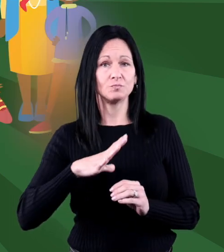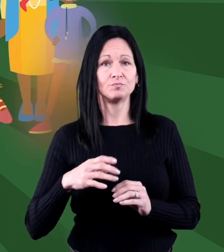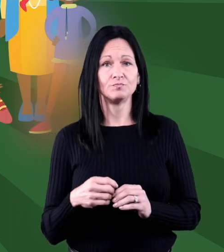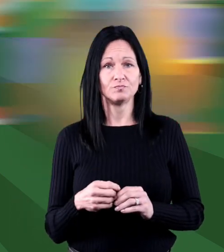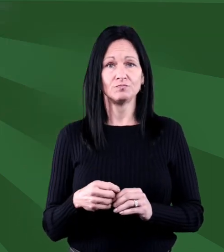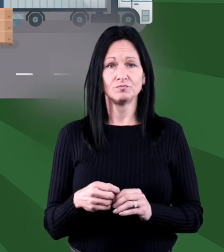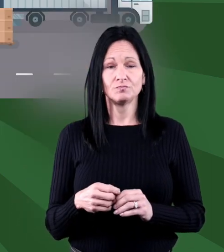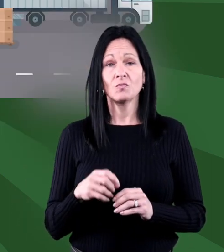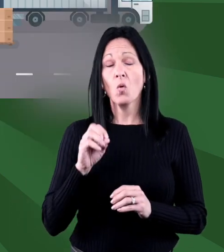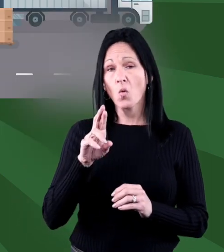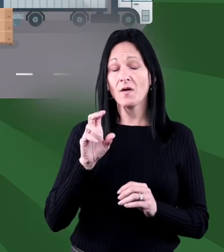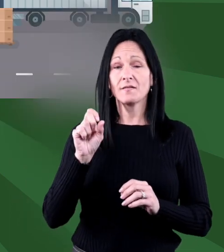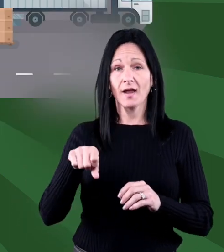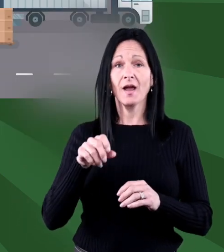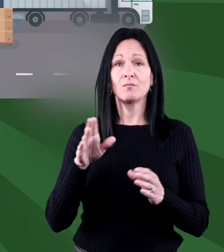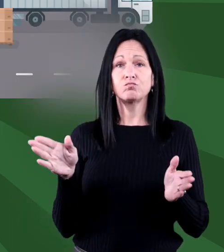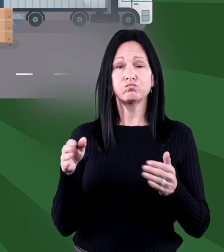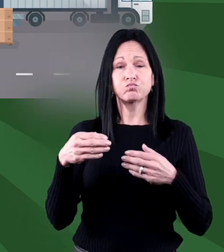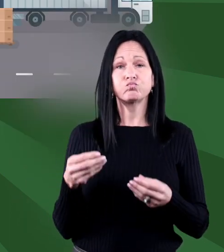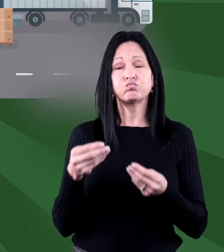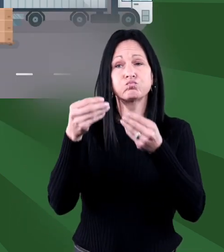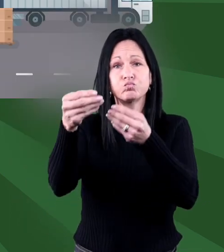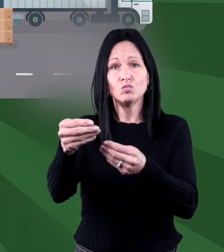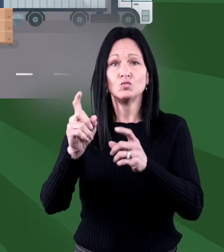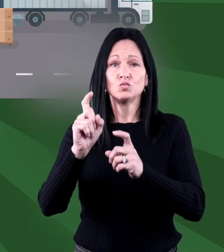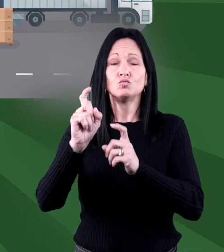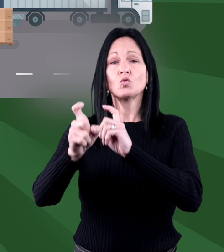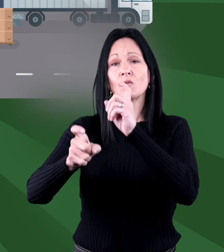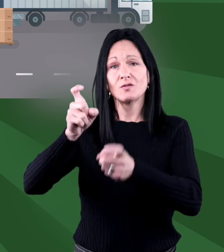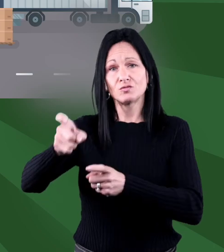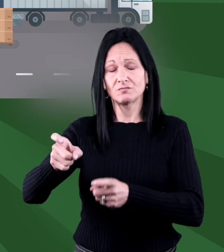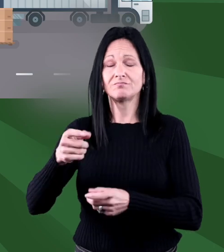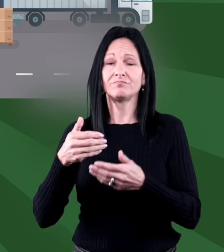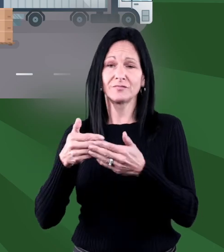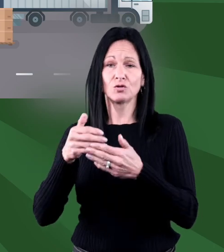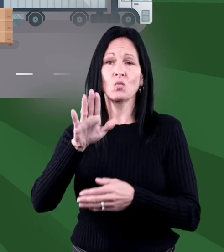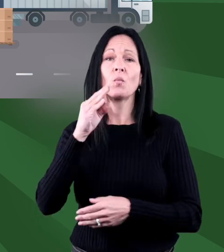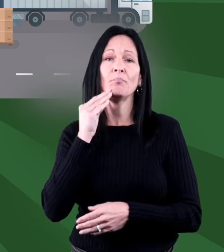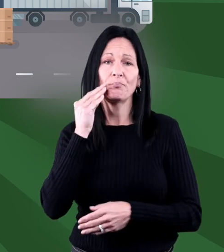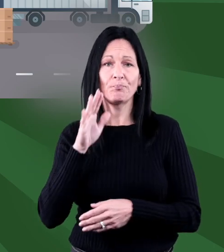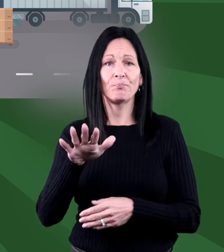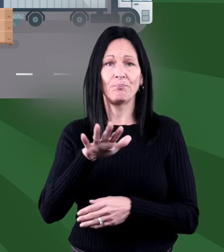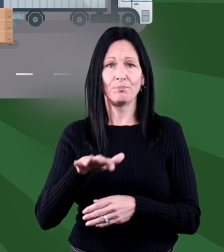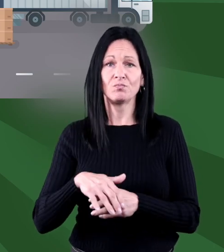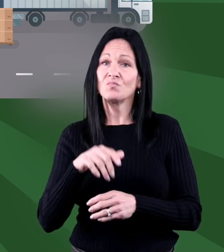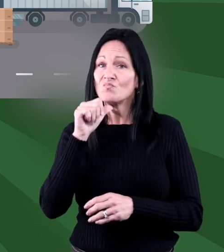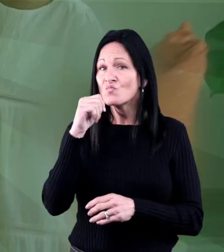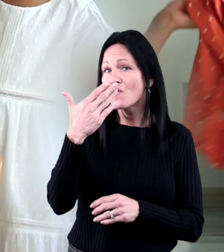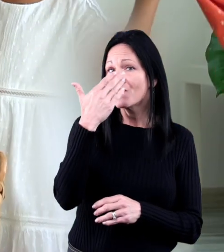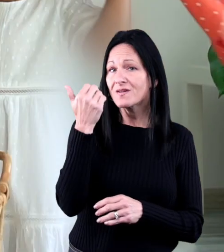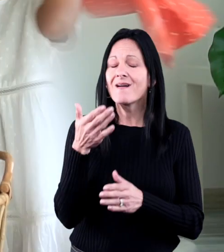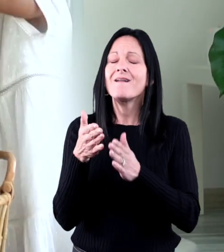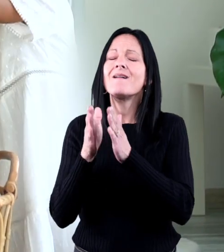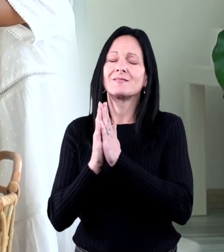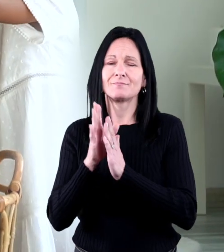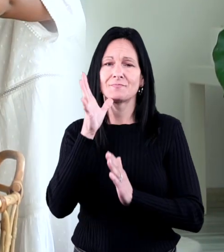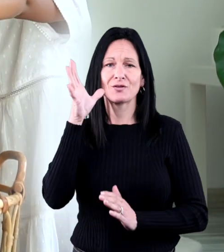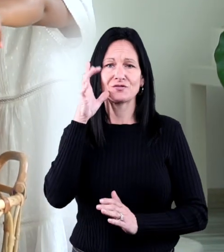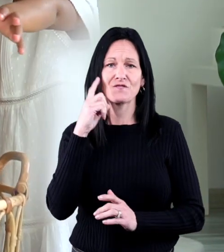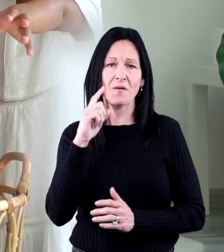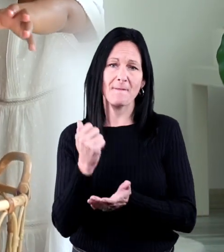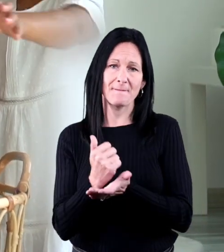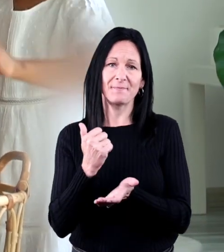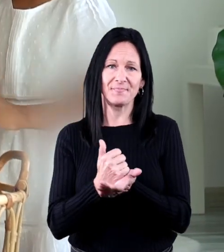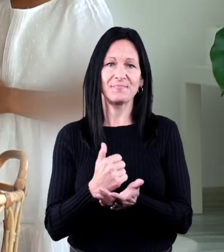Or take them to a place that accepts clothing donations near you. Don't forget to ask your